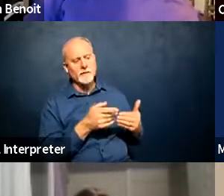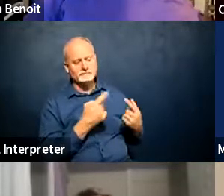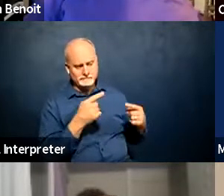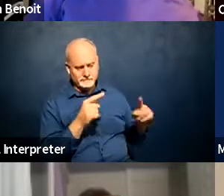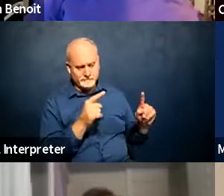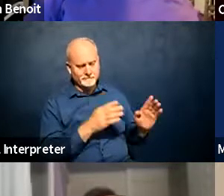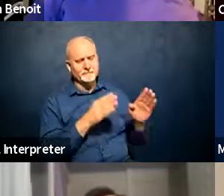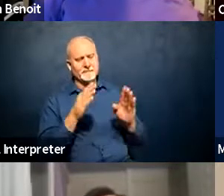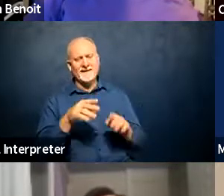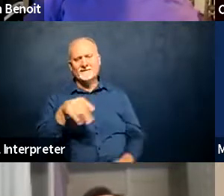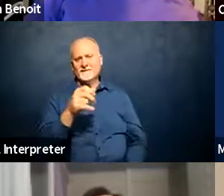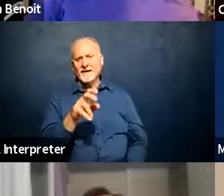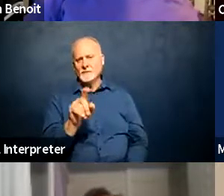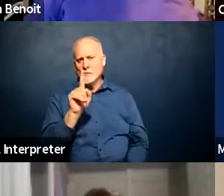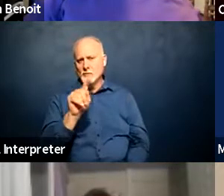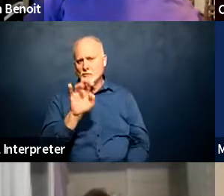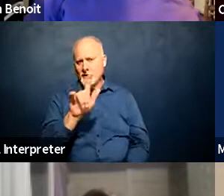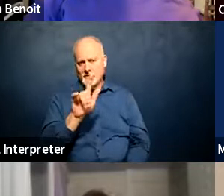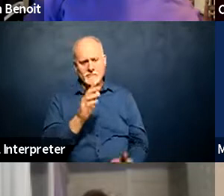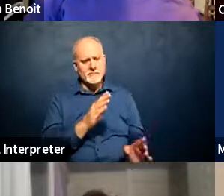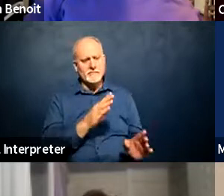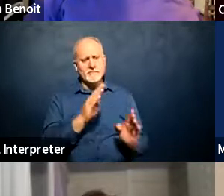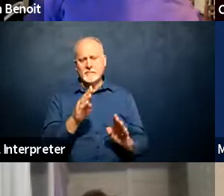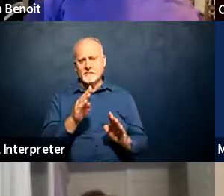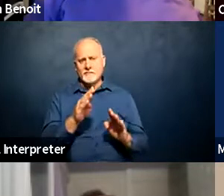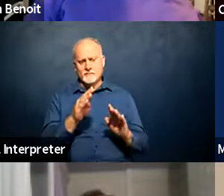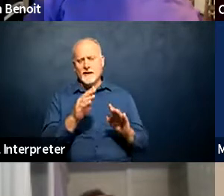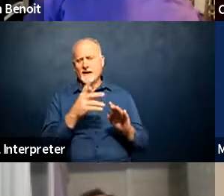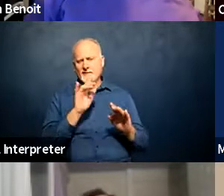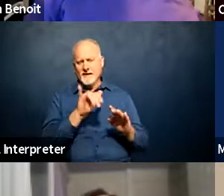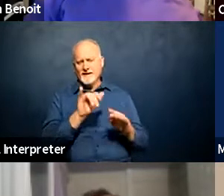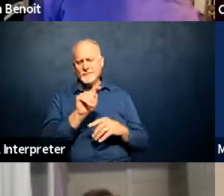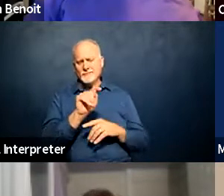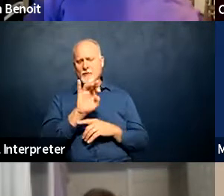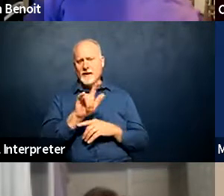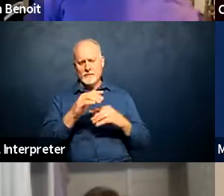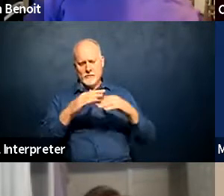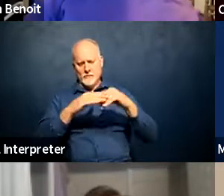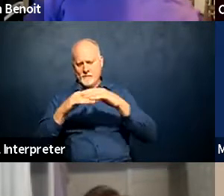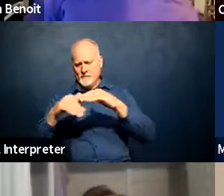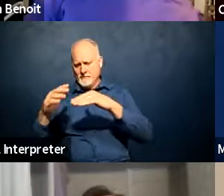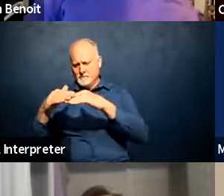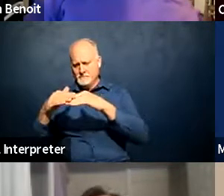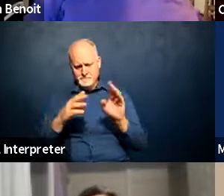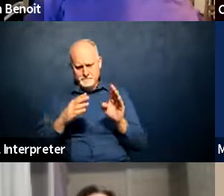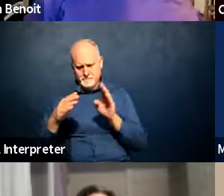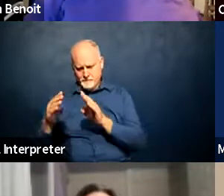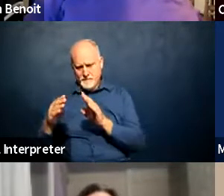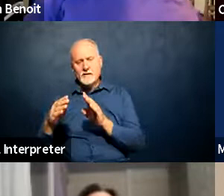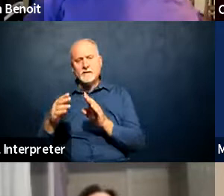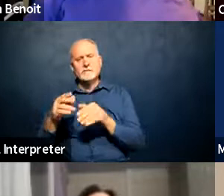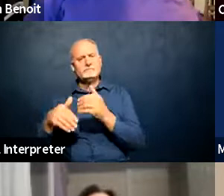trials. And then were able to stagger those trials in a manner that they overlapped and quickly got to phase three